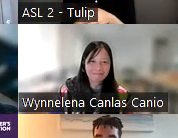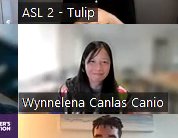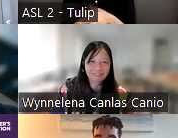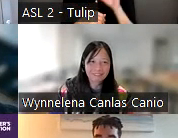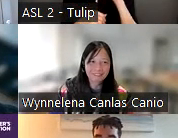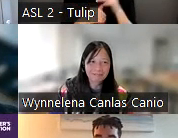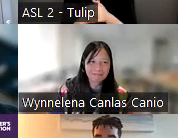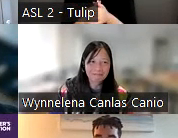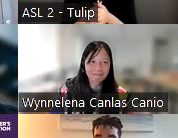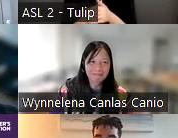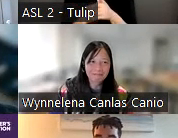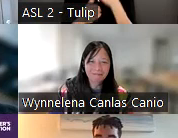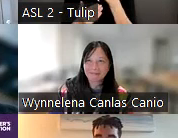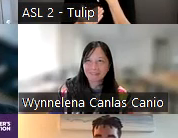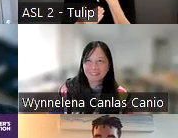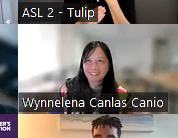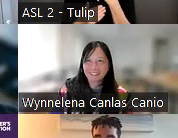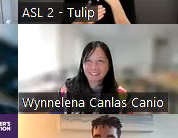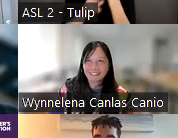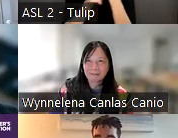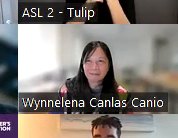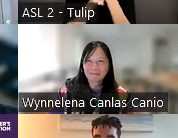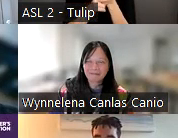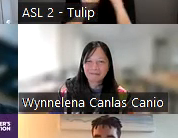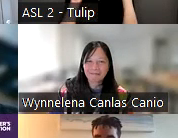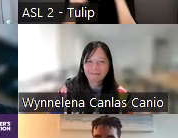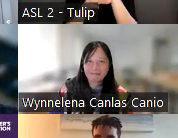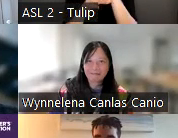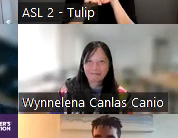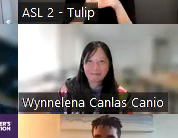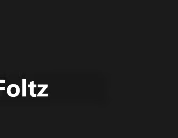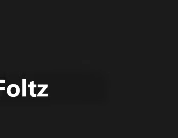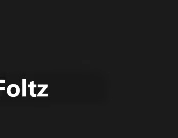Okay, thank you for everyone participation.